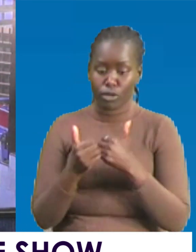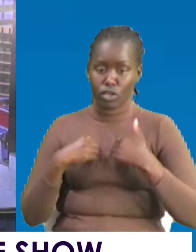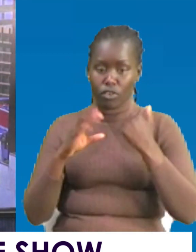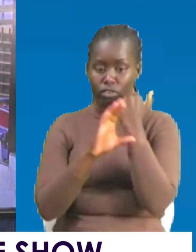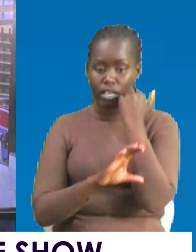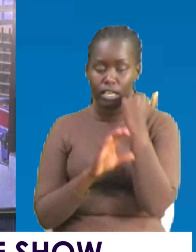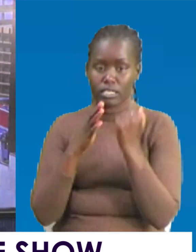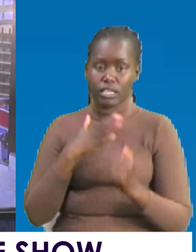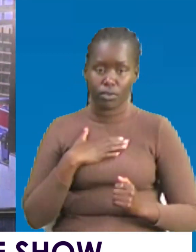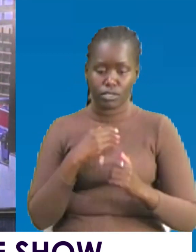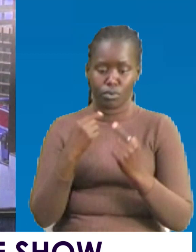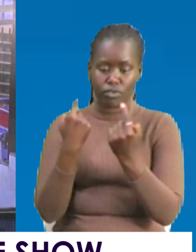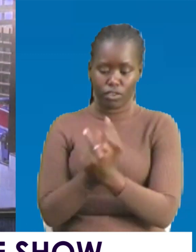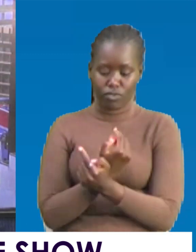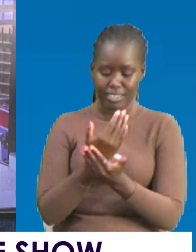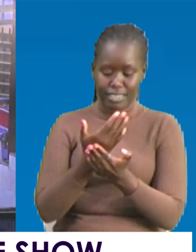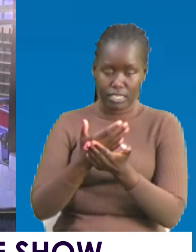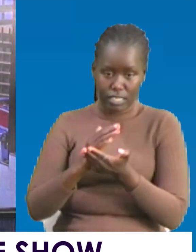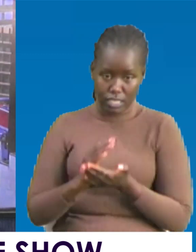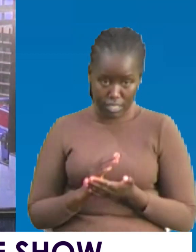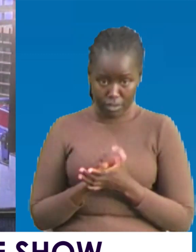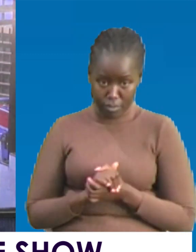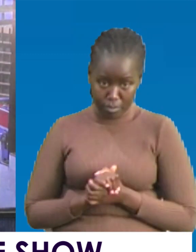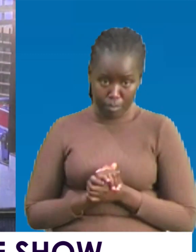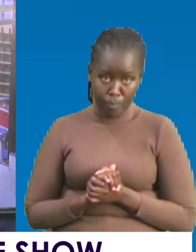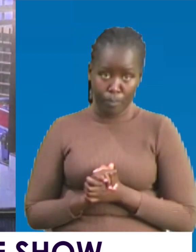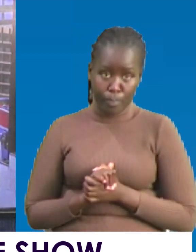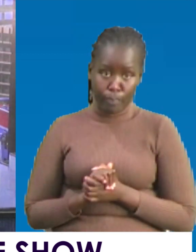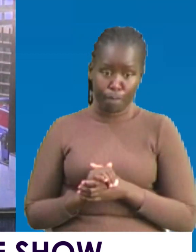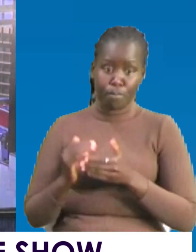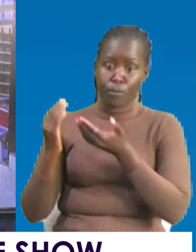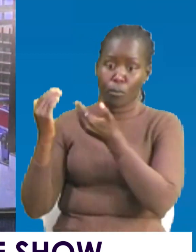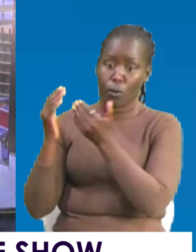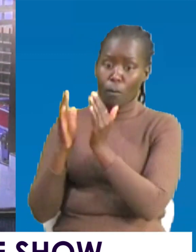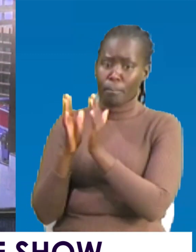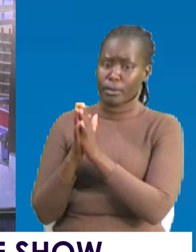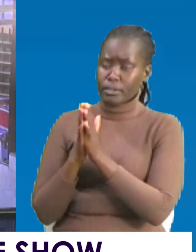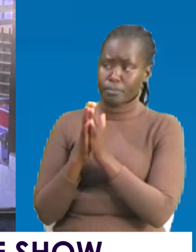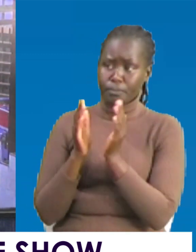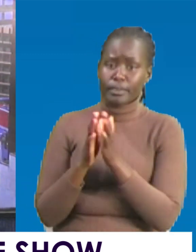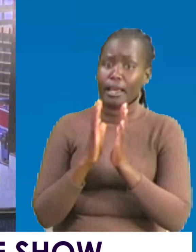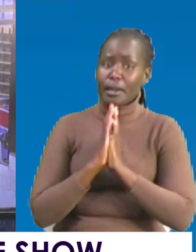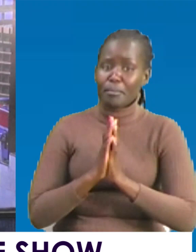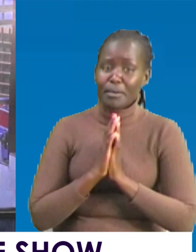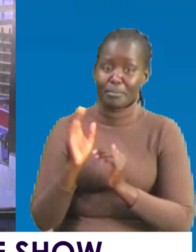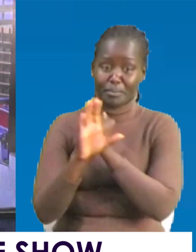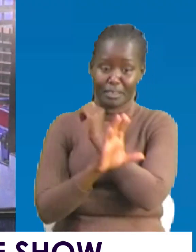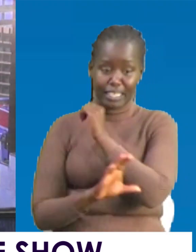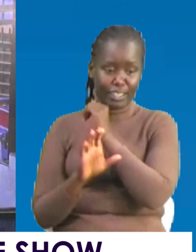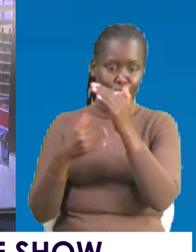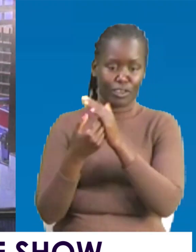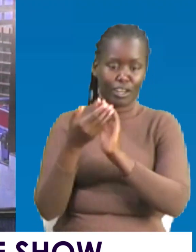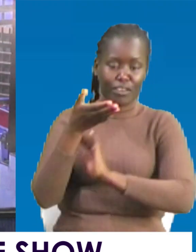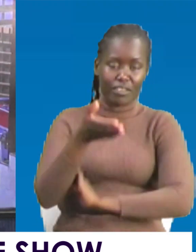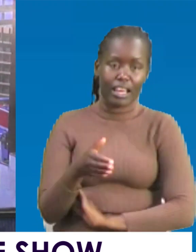at the sectors. There are places we've not been. There are places we hope and pray as a country that we'll get in there. It is